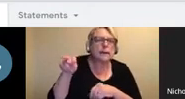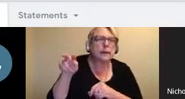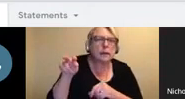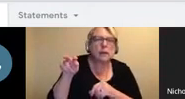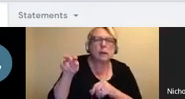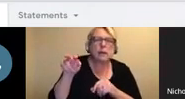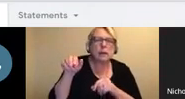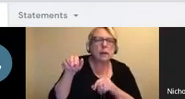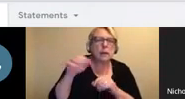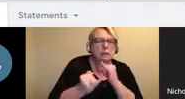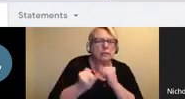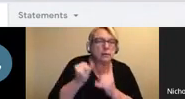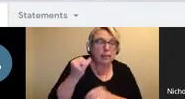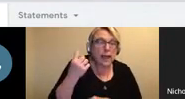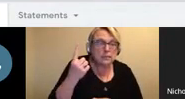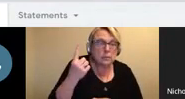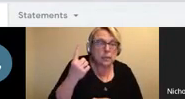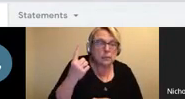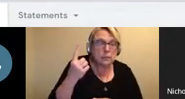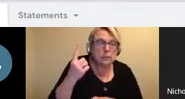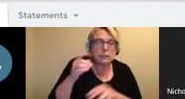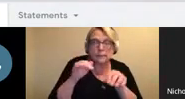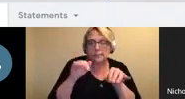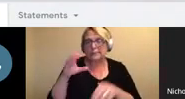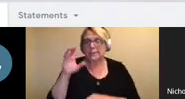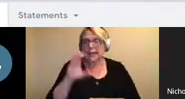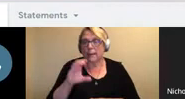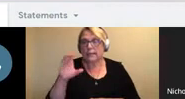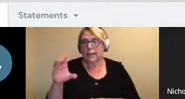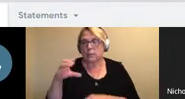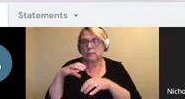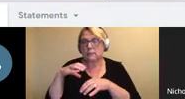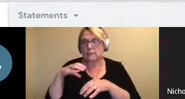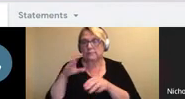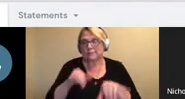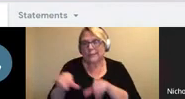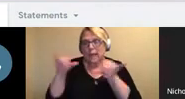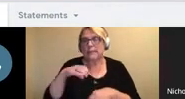together. So the last one is the Common Council, and then